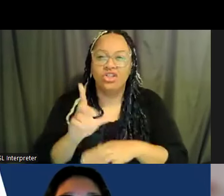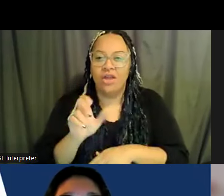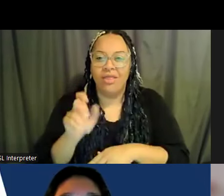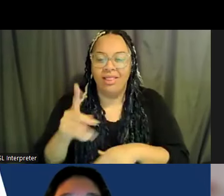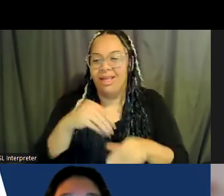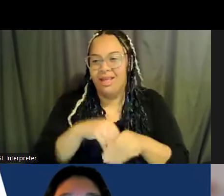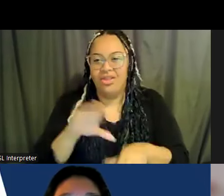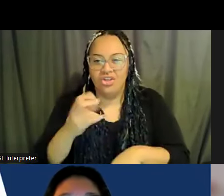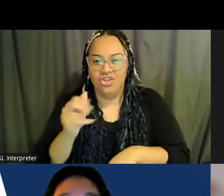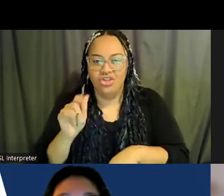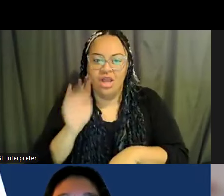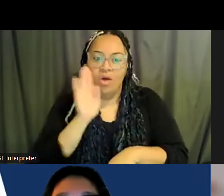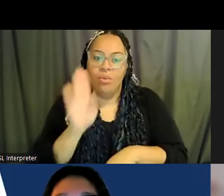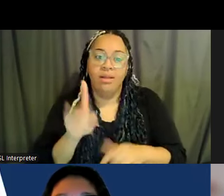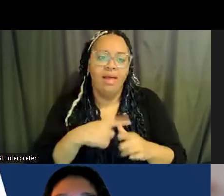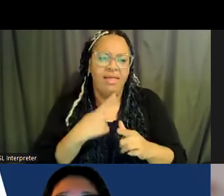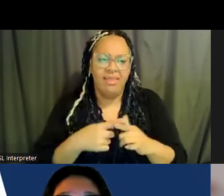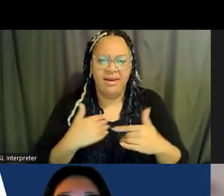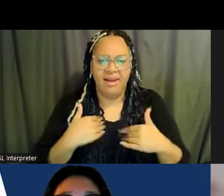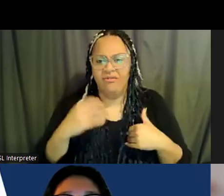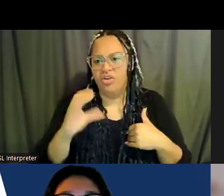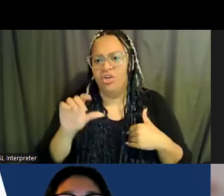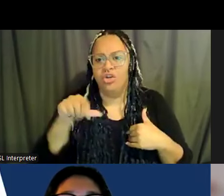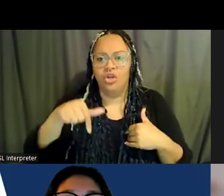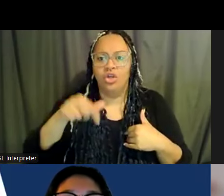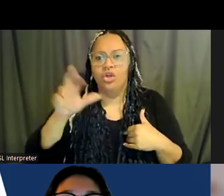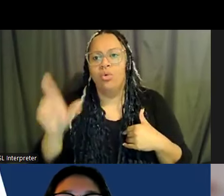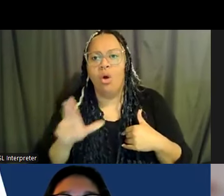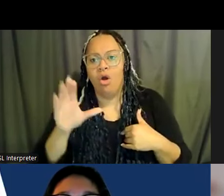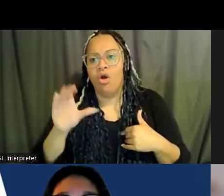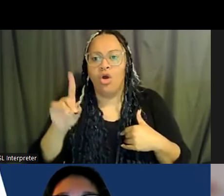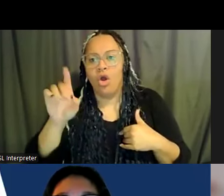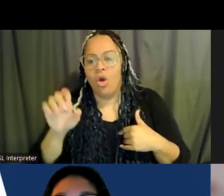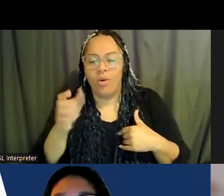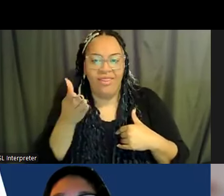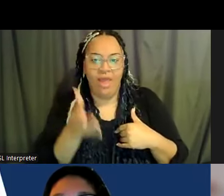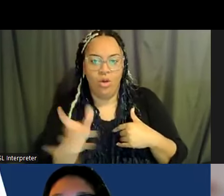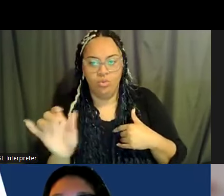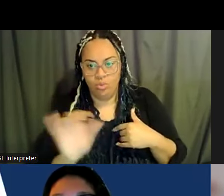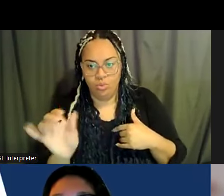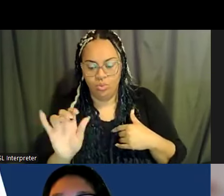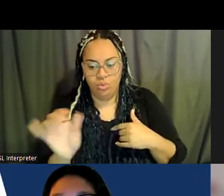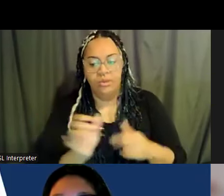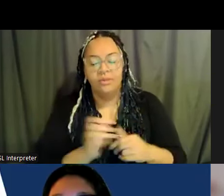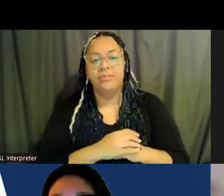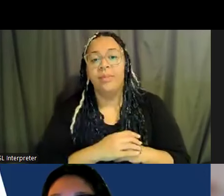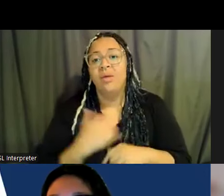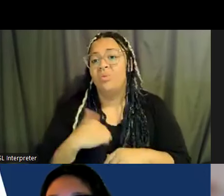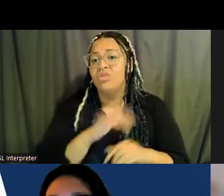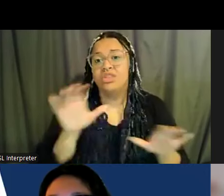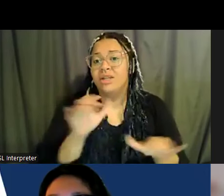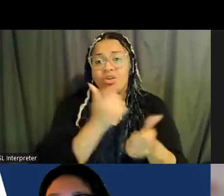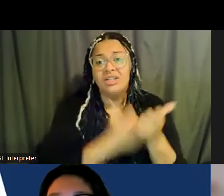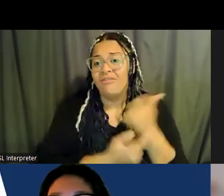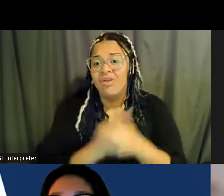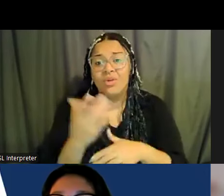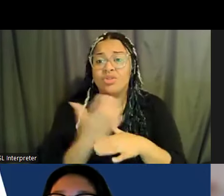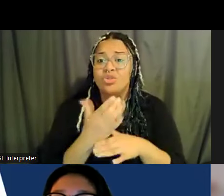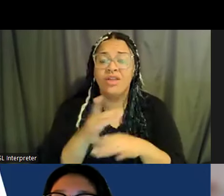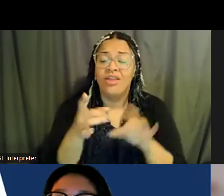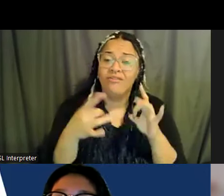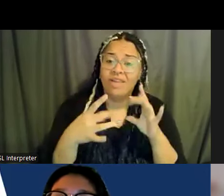chat. And then we also have a QR code available there for you. And we just encourage everyone to share their feedback.